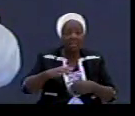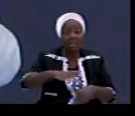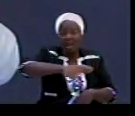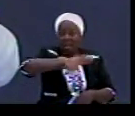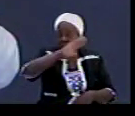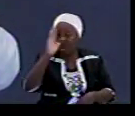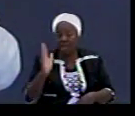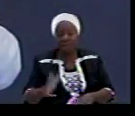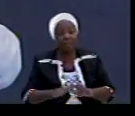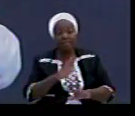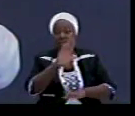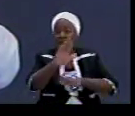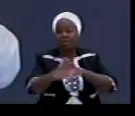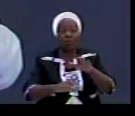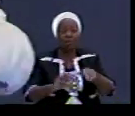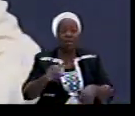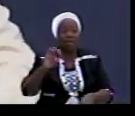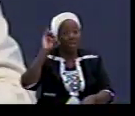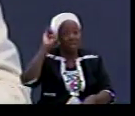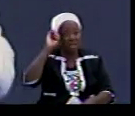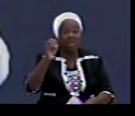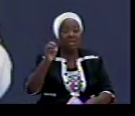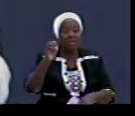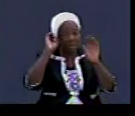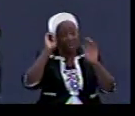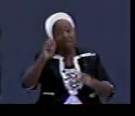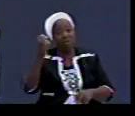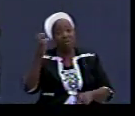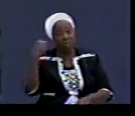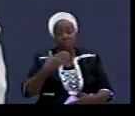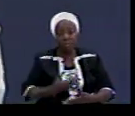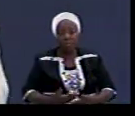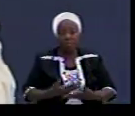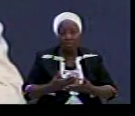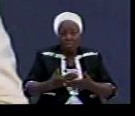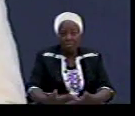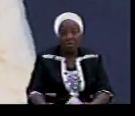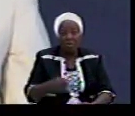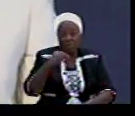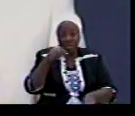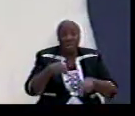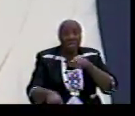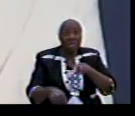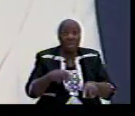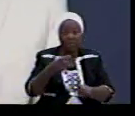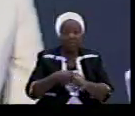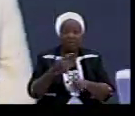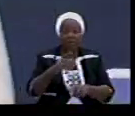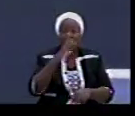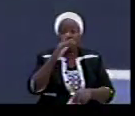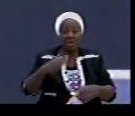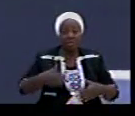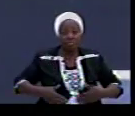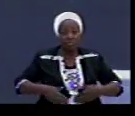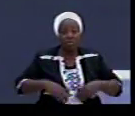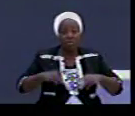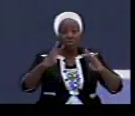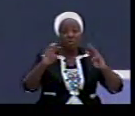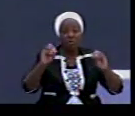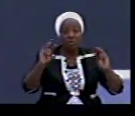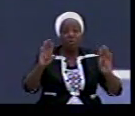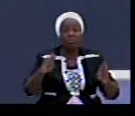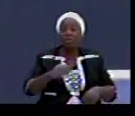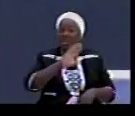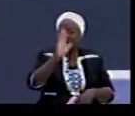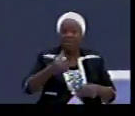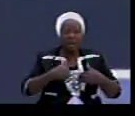a cripple from his mother's womb, never had walked. What you were never able to do before,